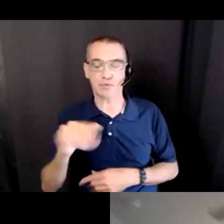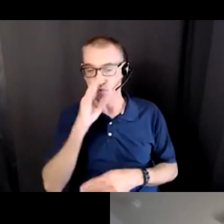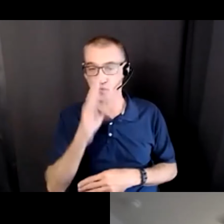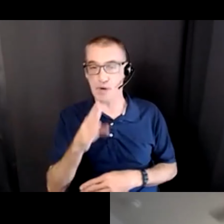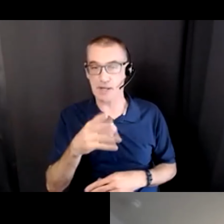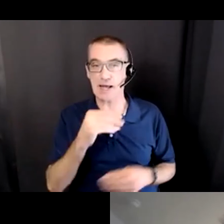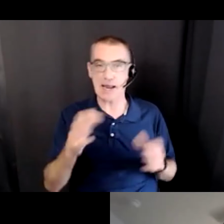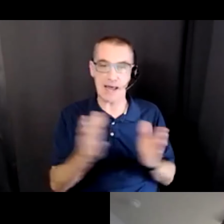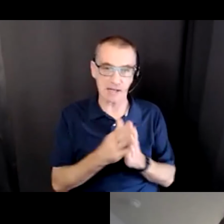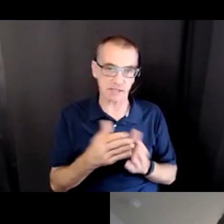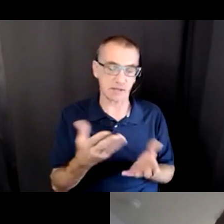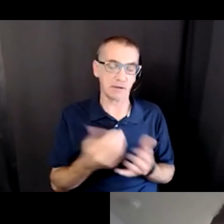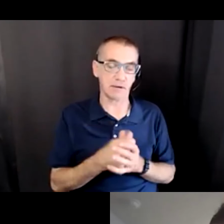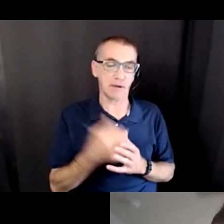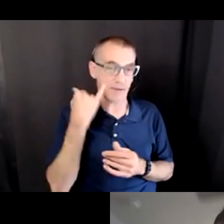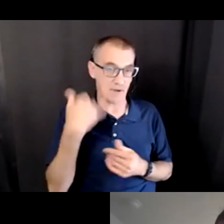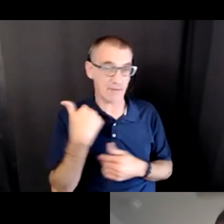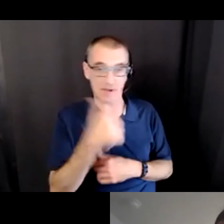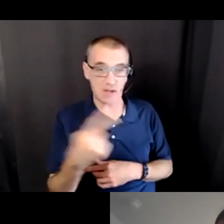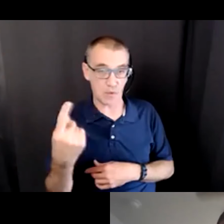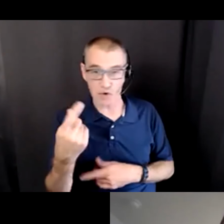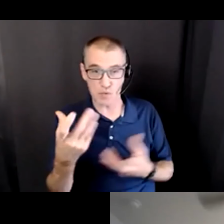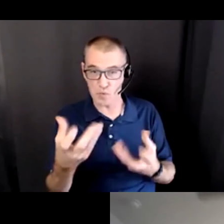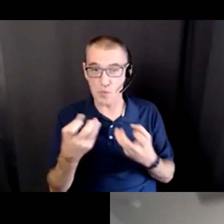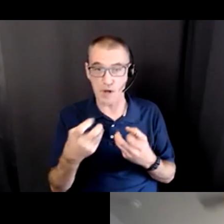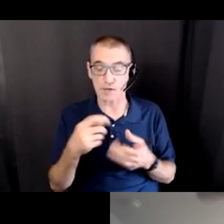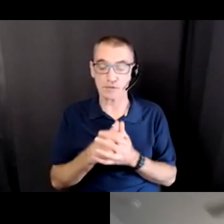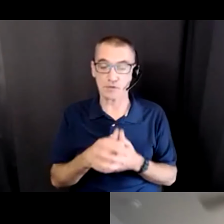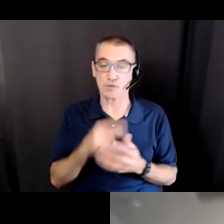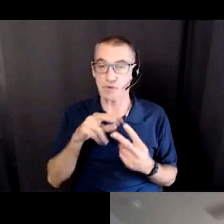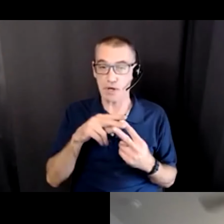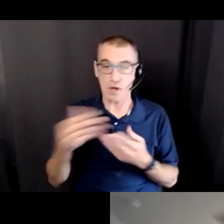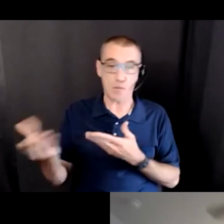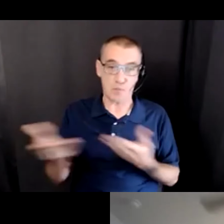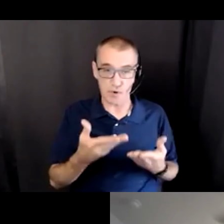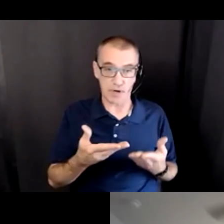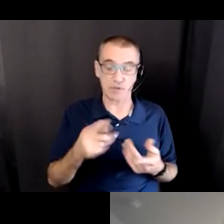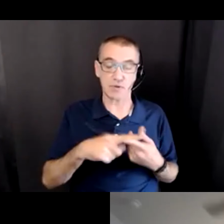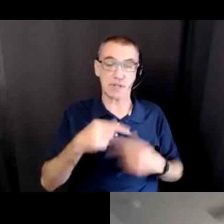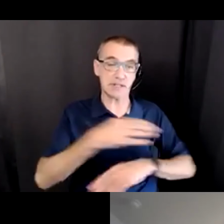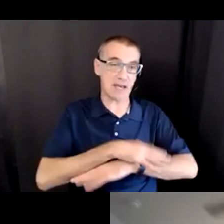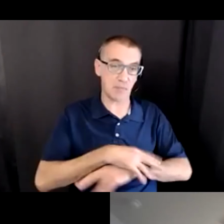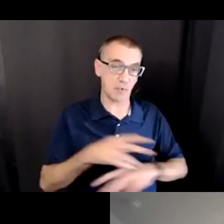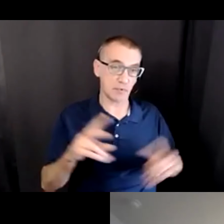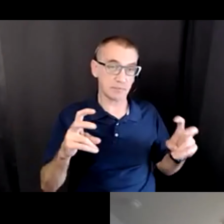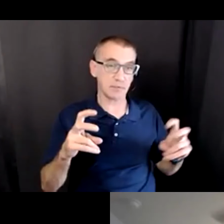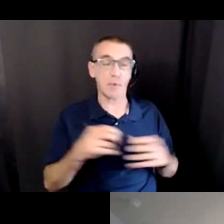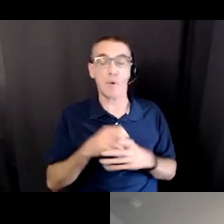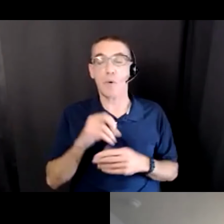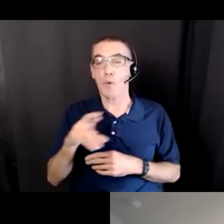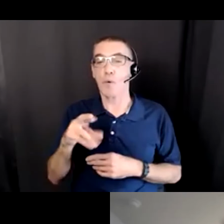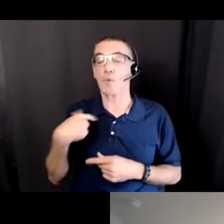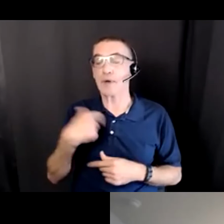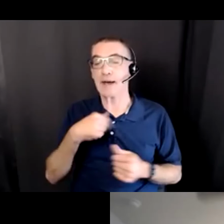just asking if you have anyone you want to either bring to the table or you know, that we